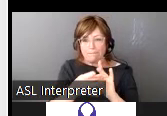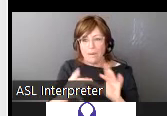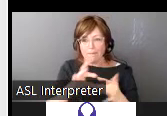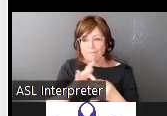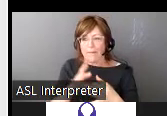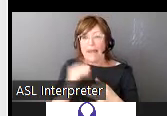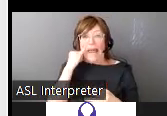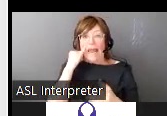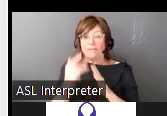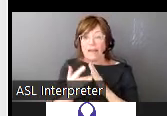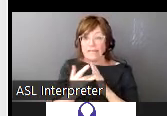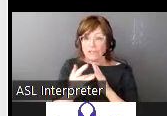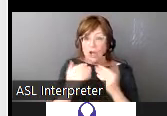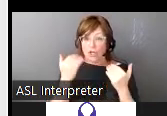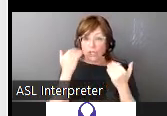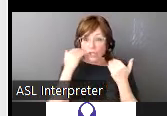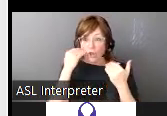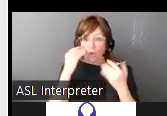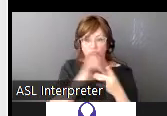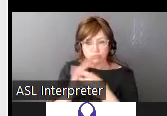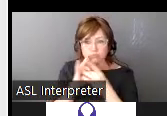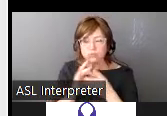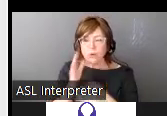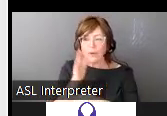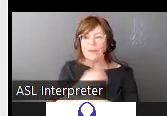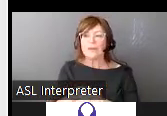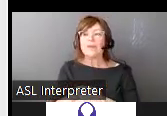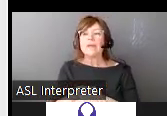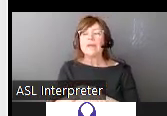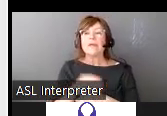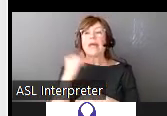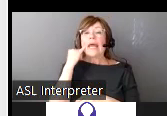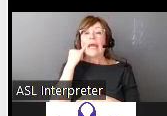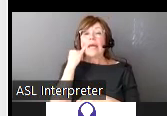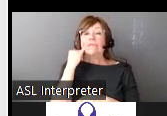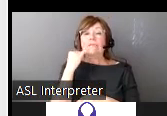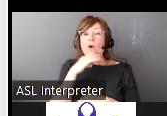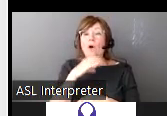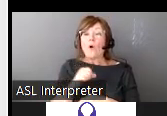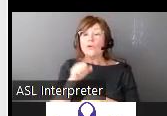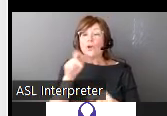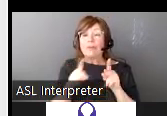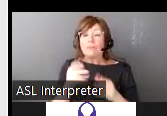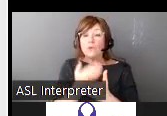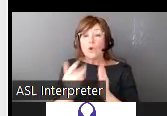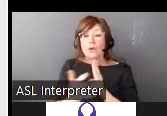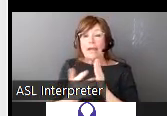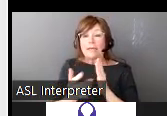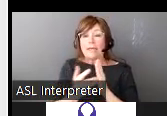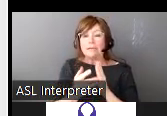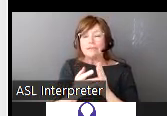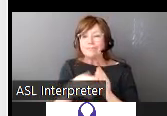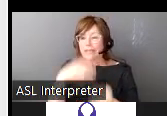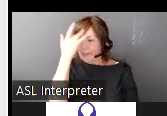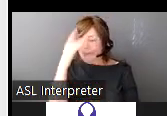thus far greater on older immigrants who have low media literacy and do not know how to use new technology such as smartphones